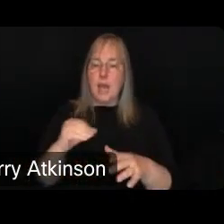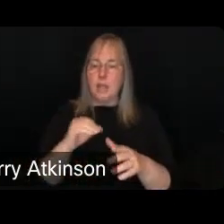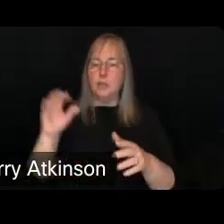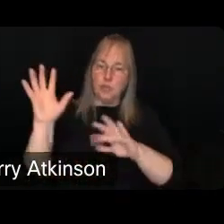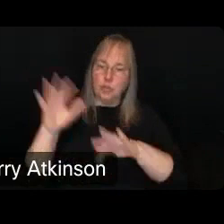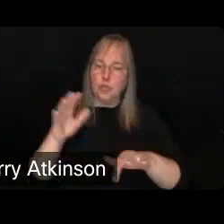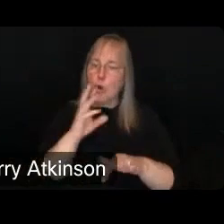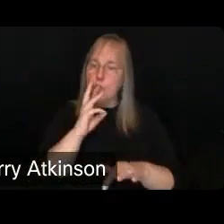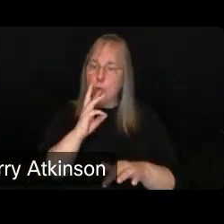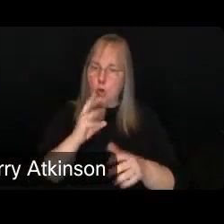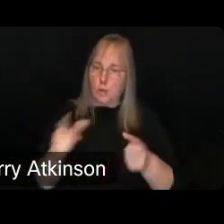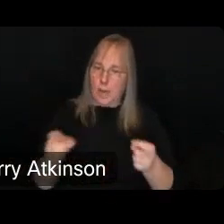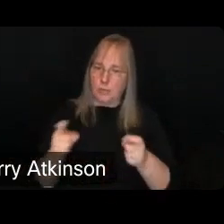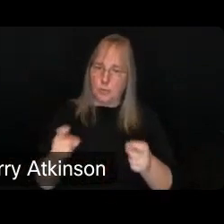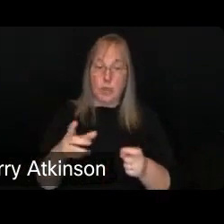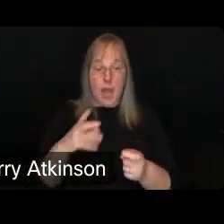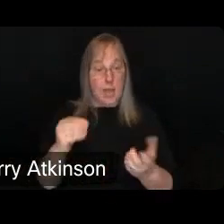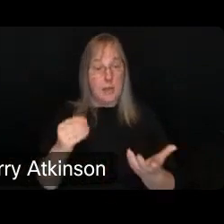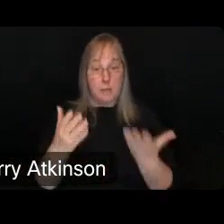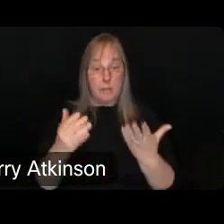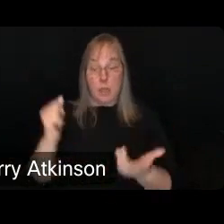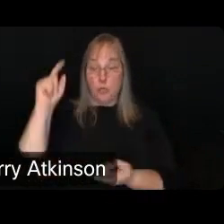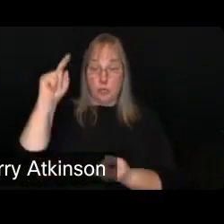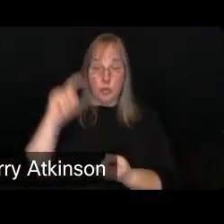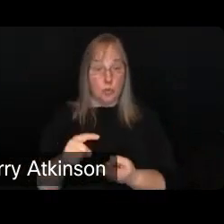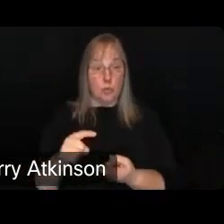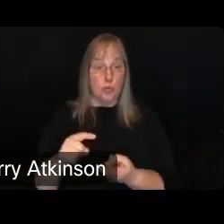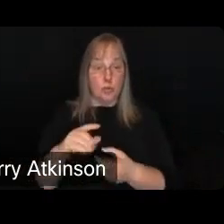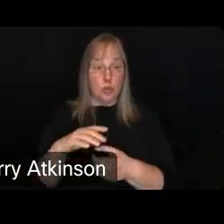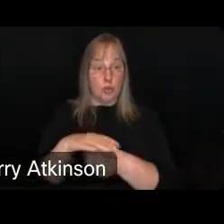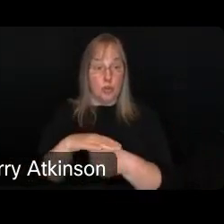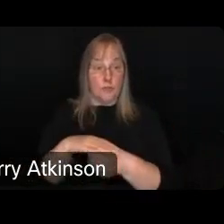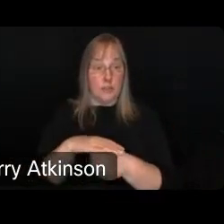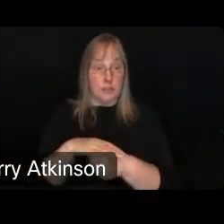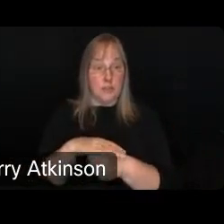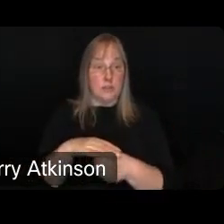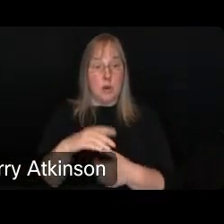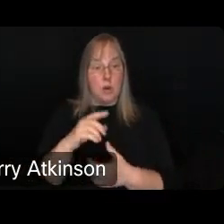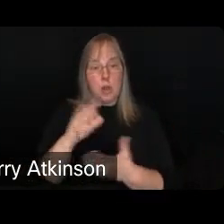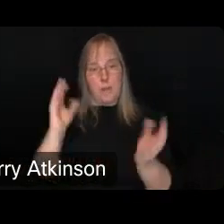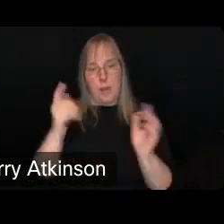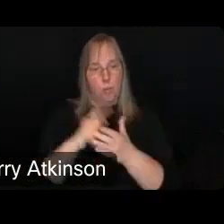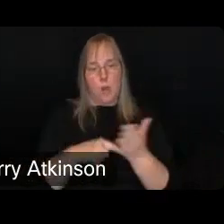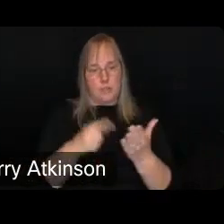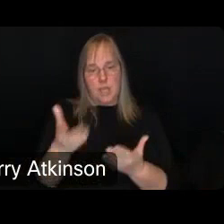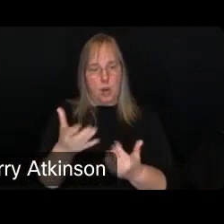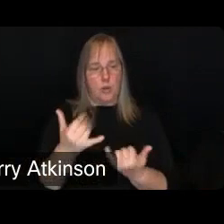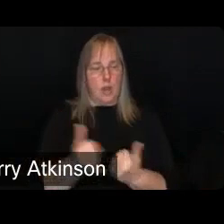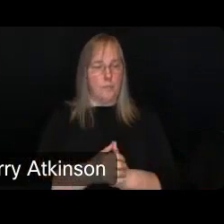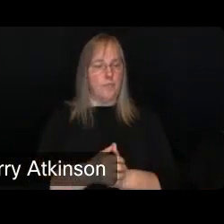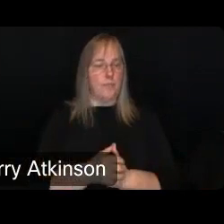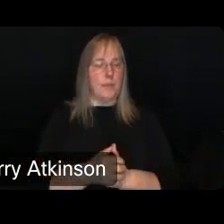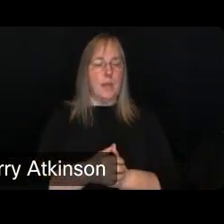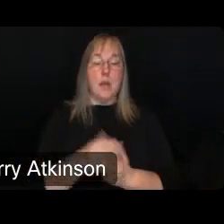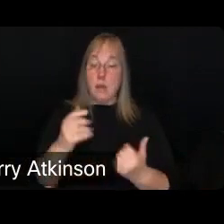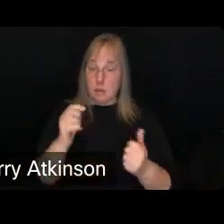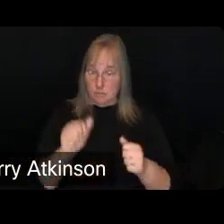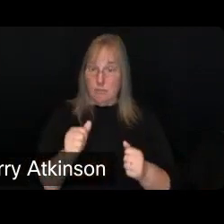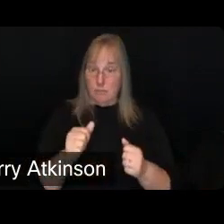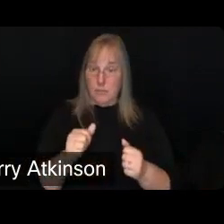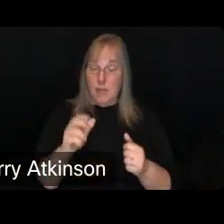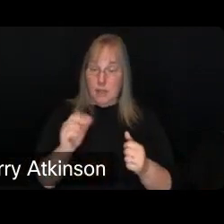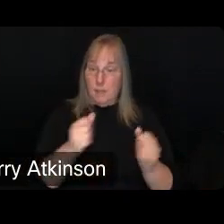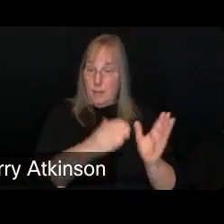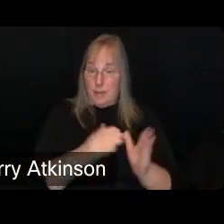to reduce impervious surface just depending upon what is there today. These places can be planned with transportation